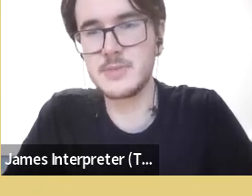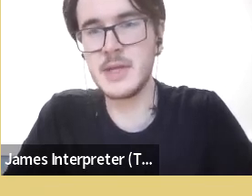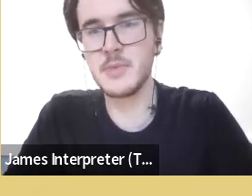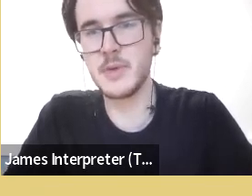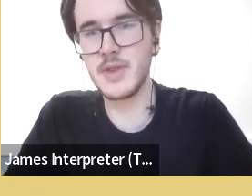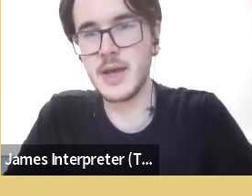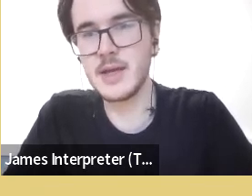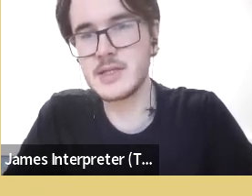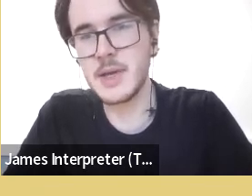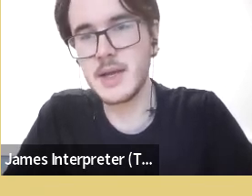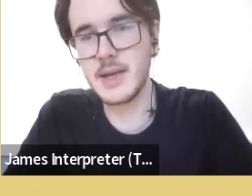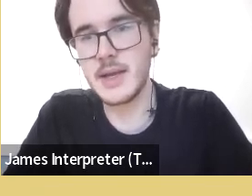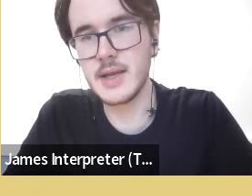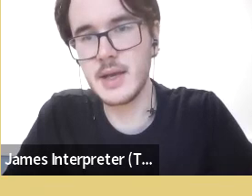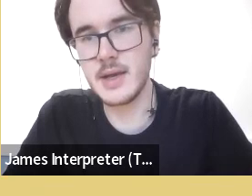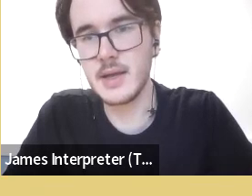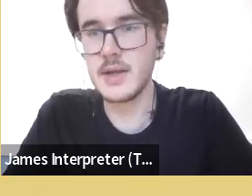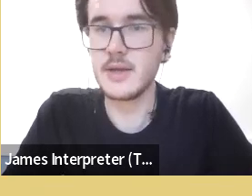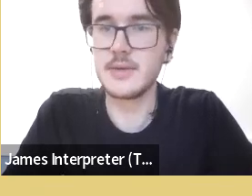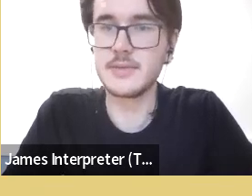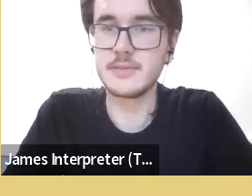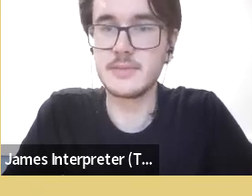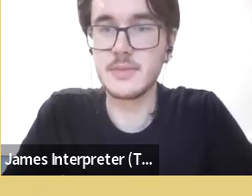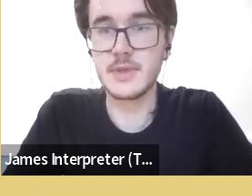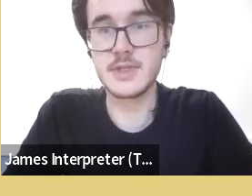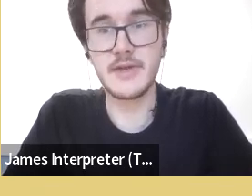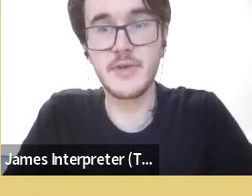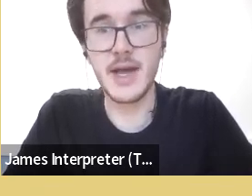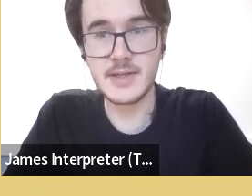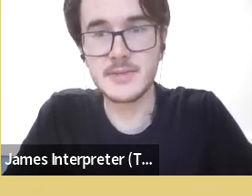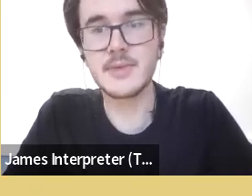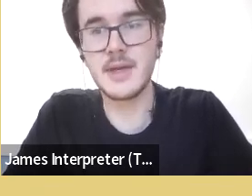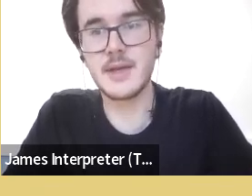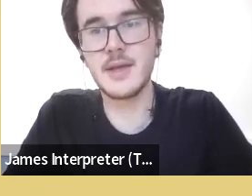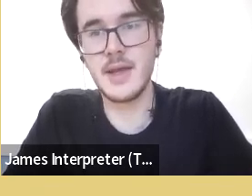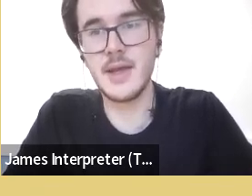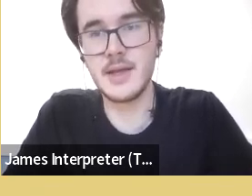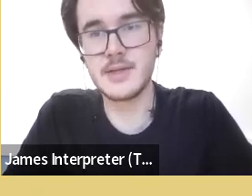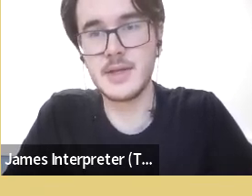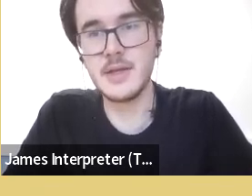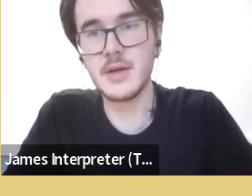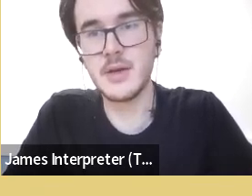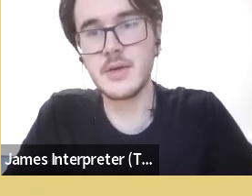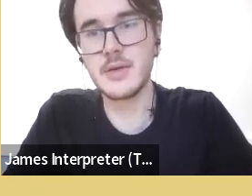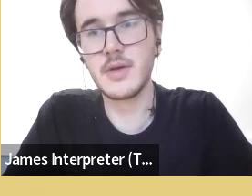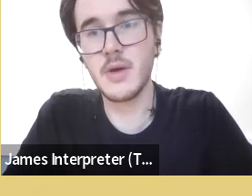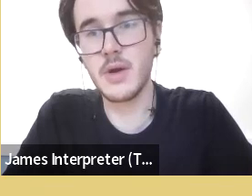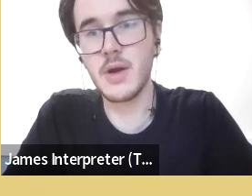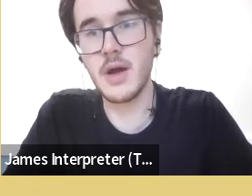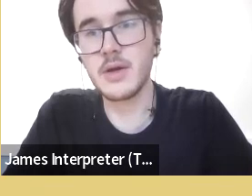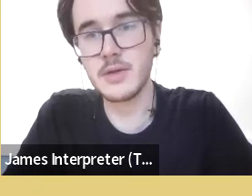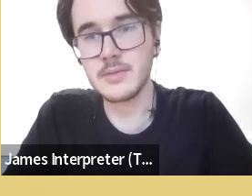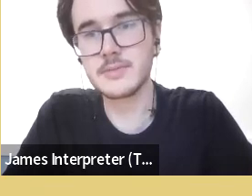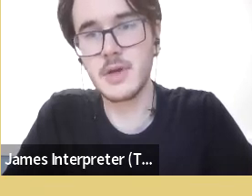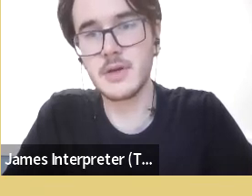I'll explain more about that. It's a bit like the sign for ant, A-N-T,